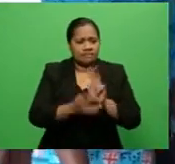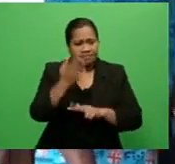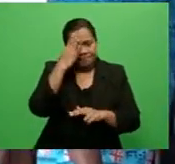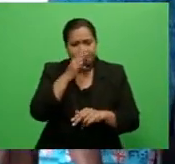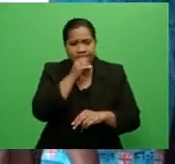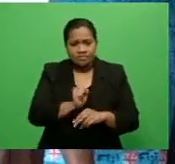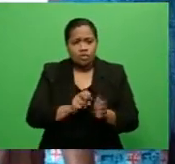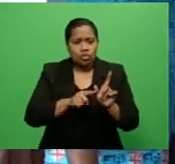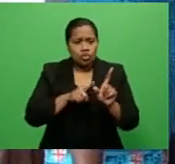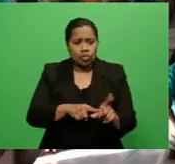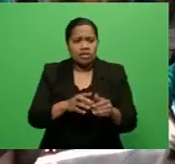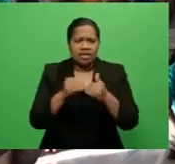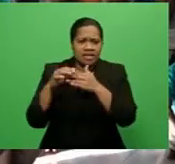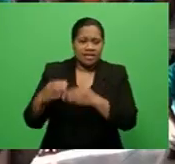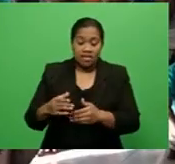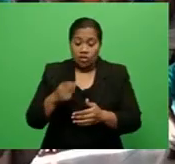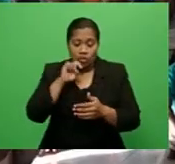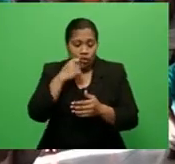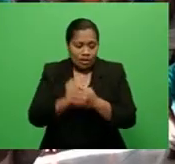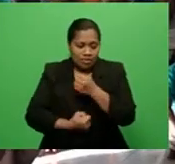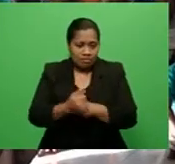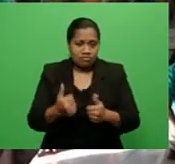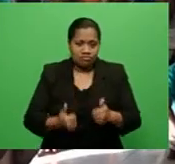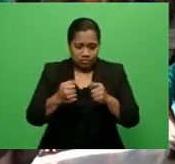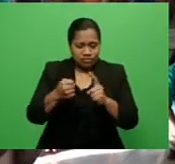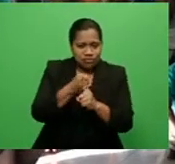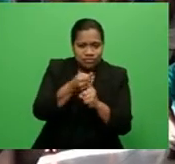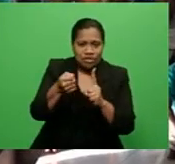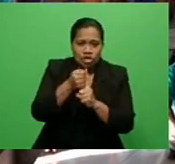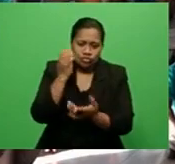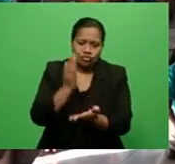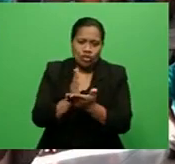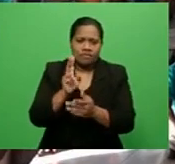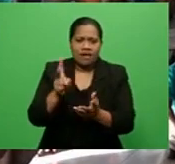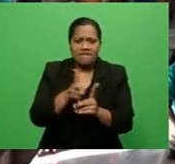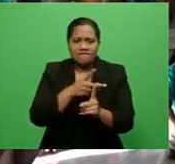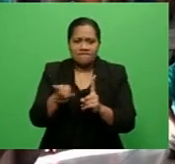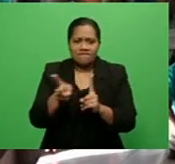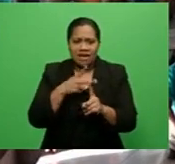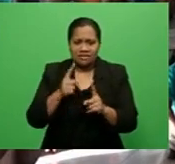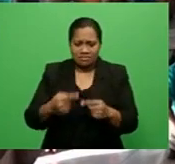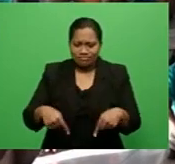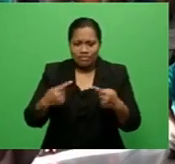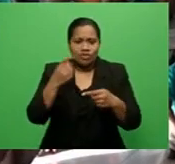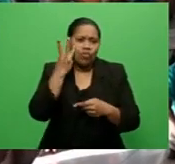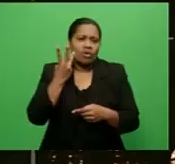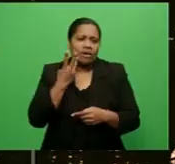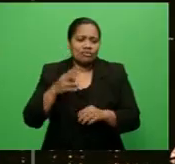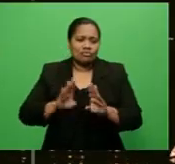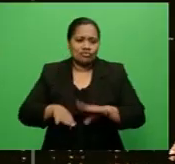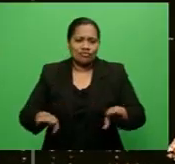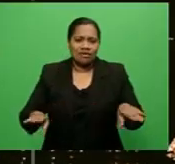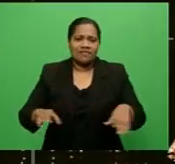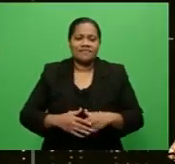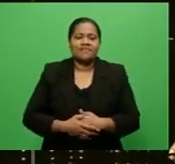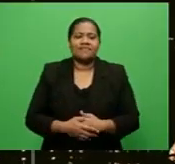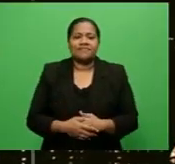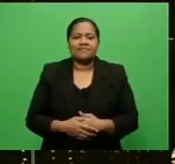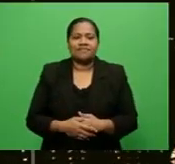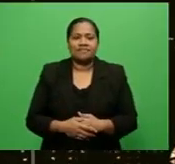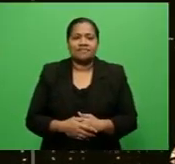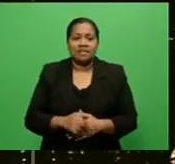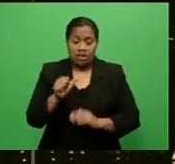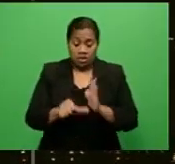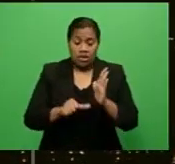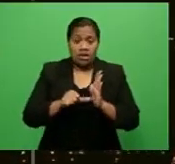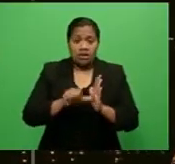become good advocates to end violence against women and children. Kritika Kumar, FBC News. A 5-year-old